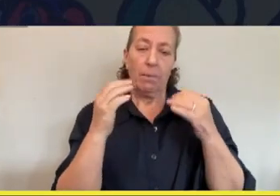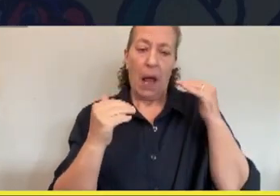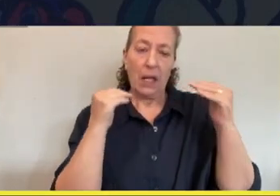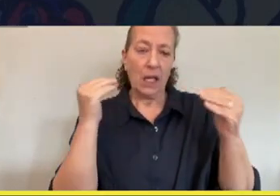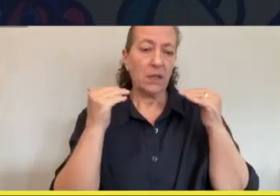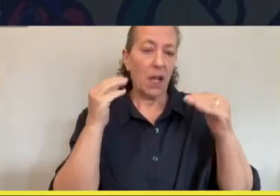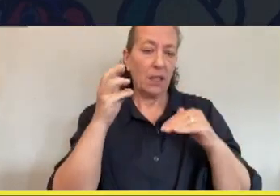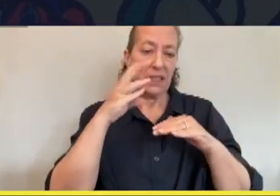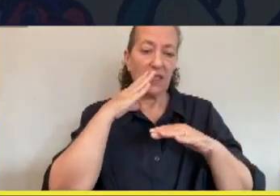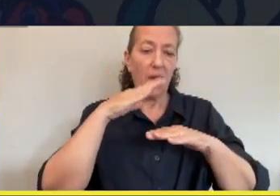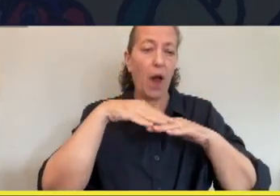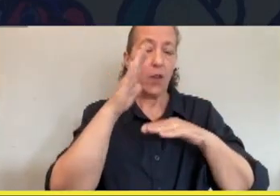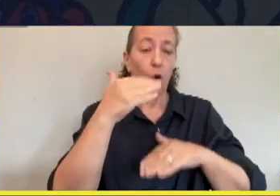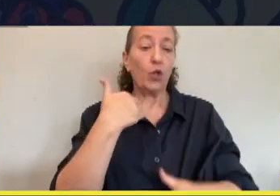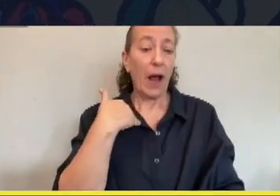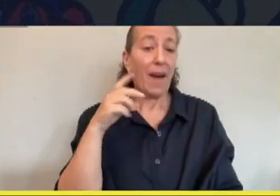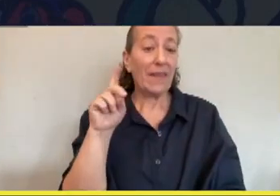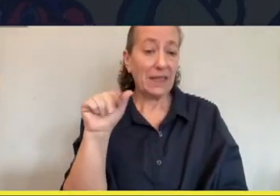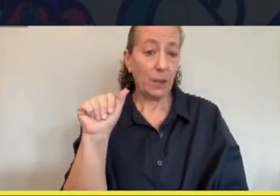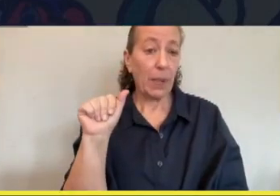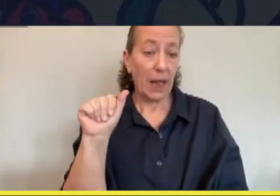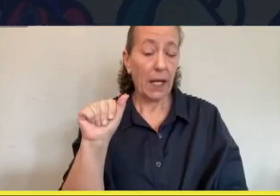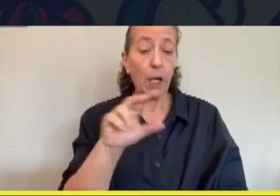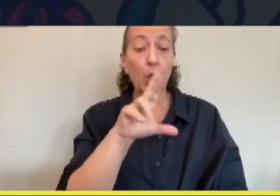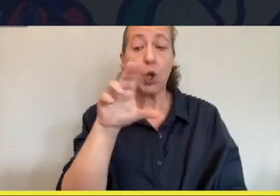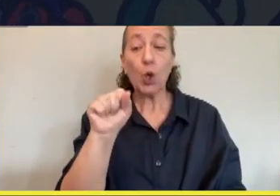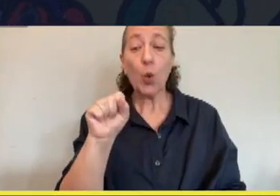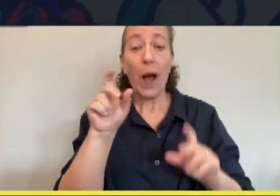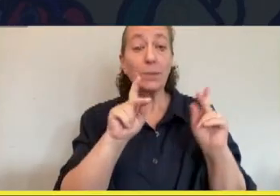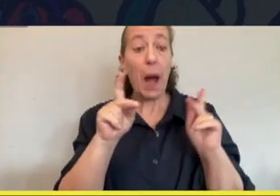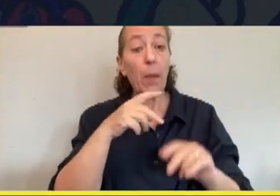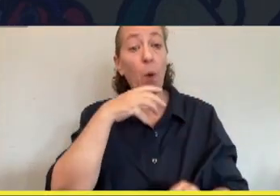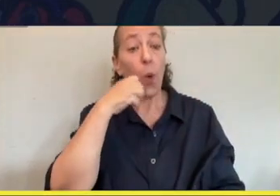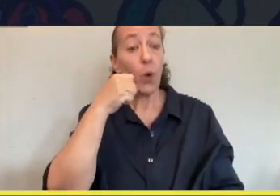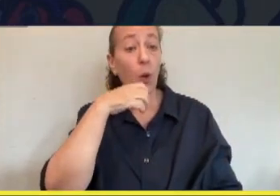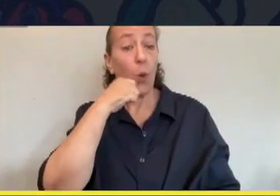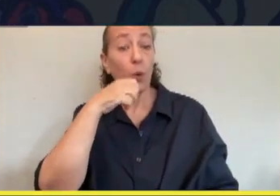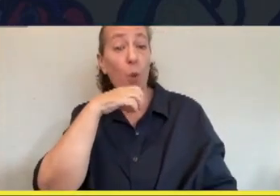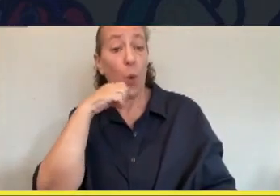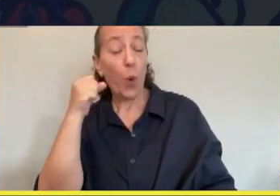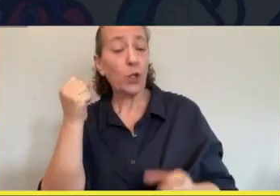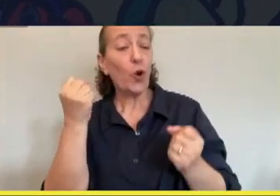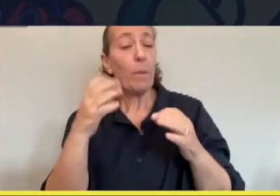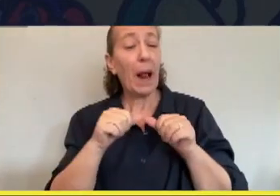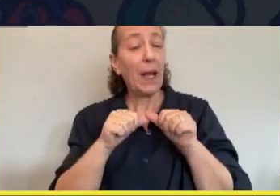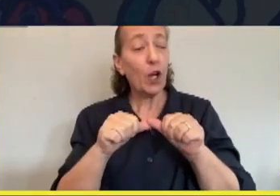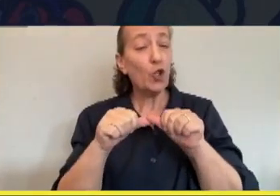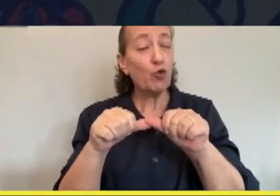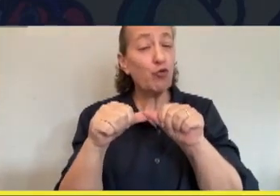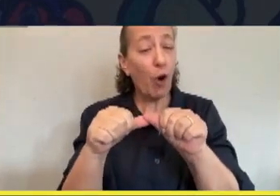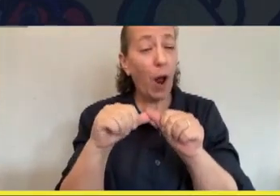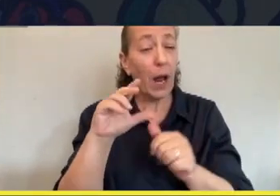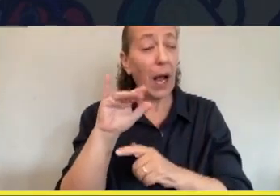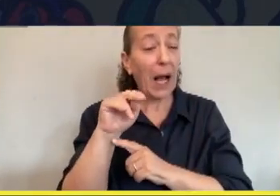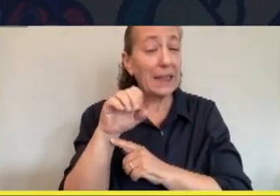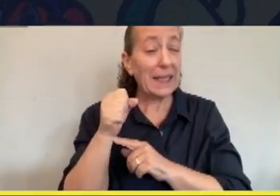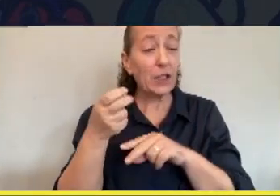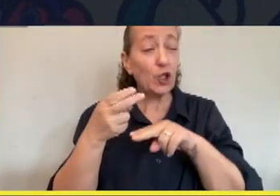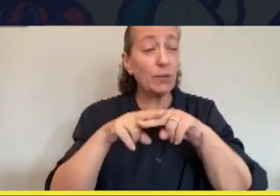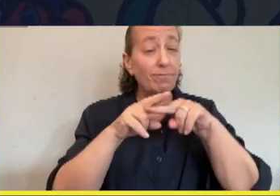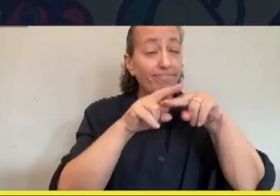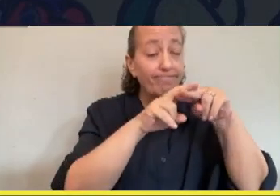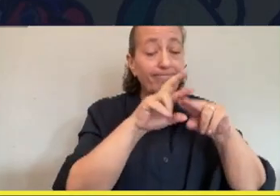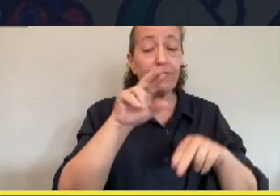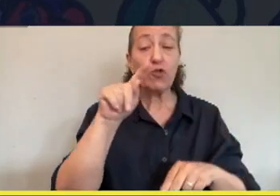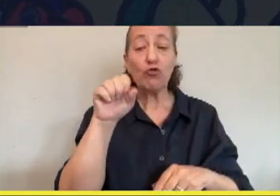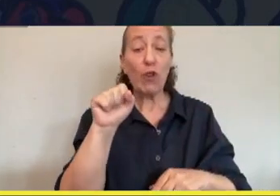a disability. And as the US population ages and rates of chronic conditions rise throughout the population, rates of disability